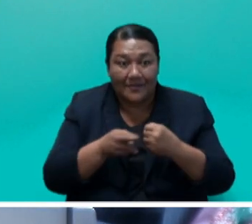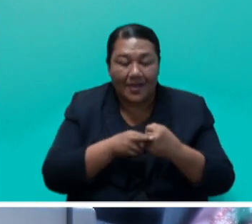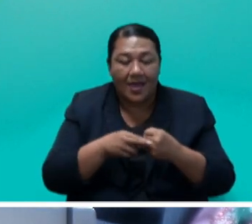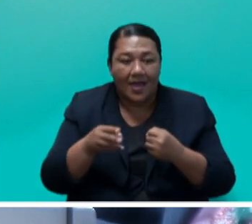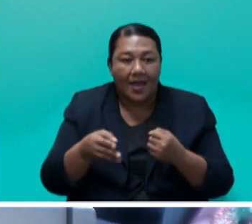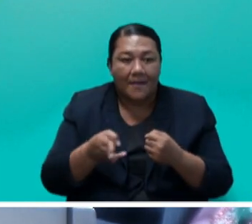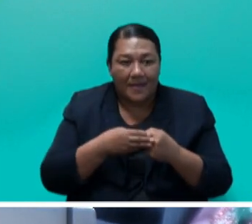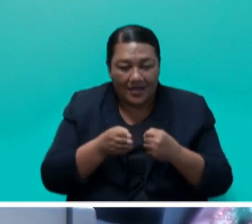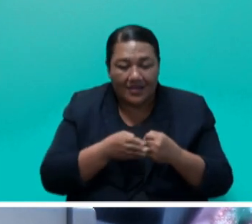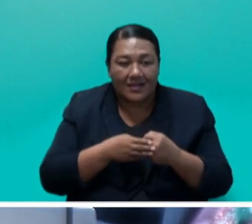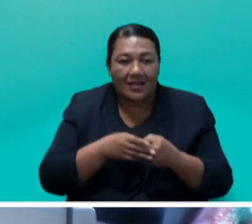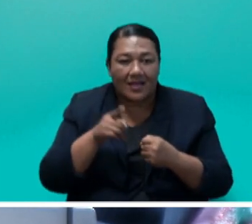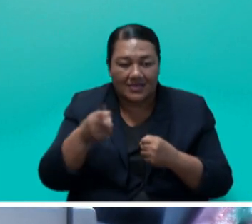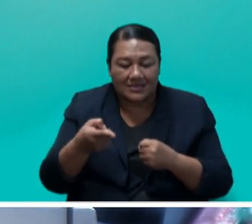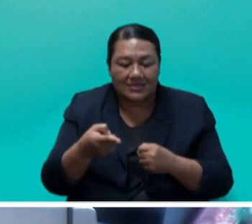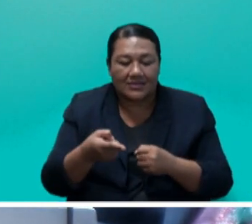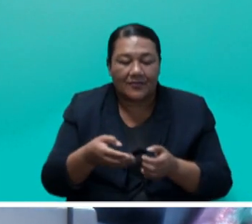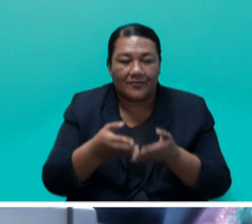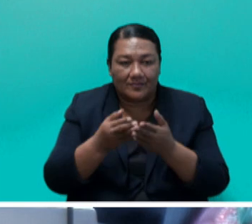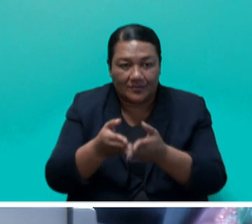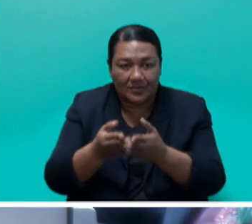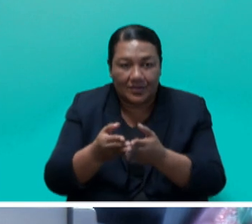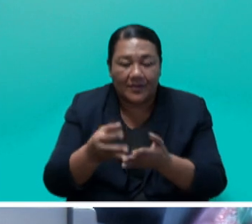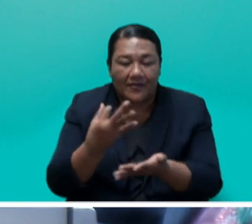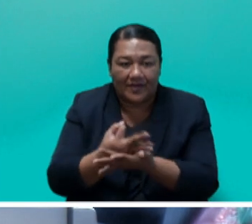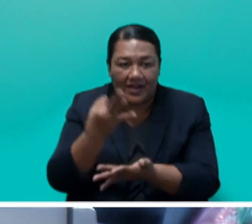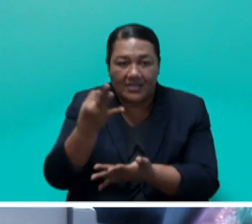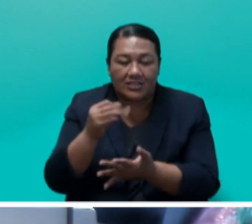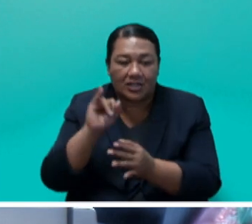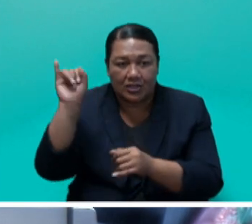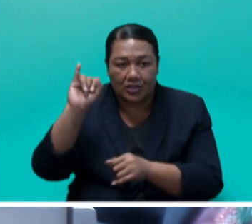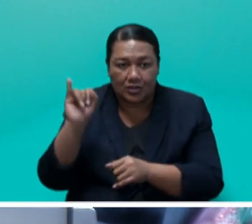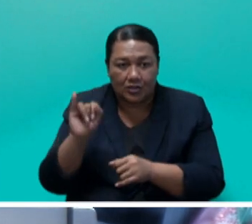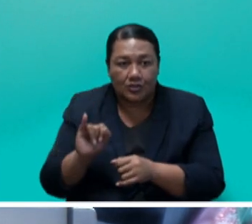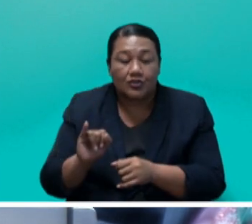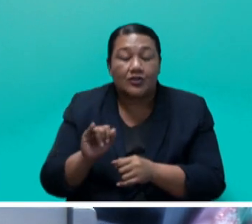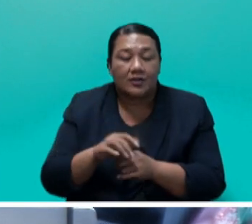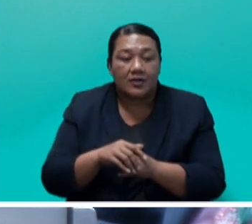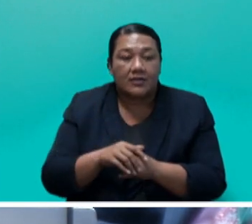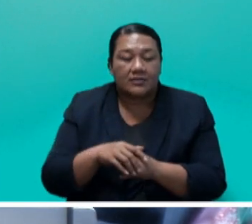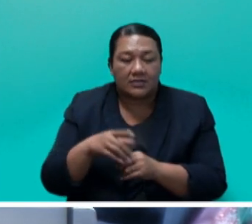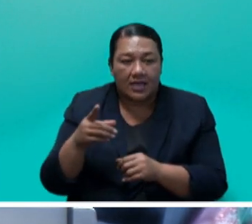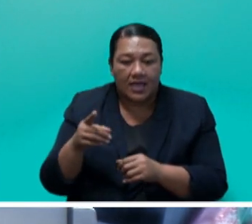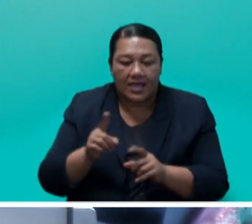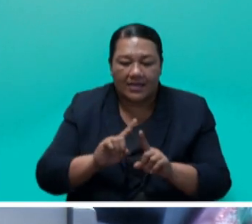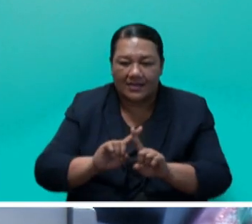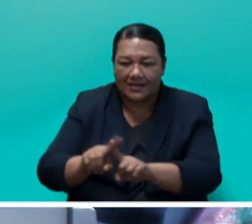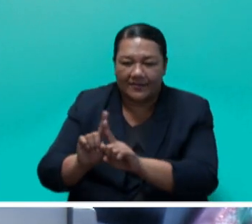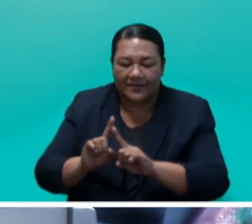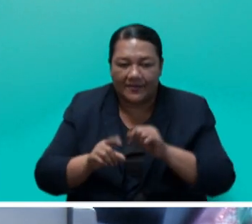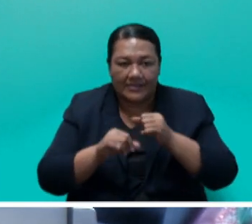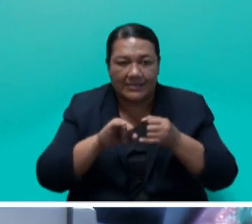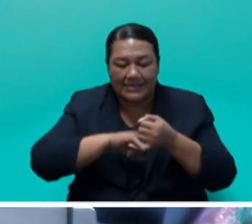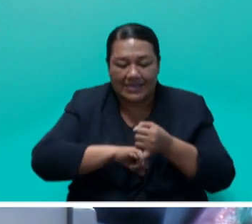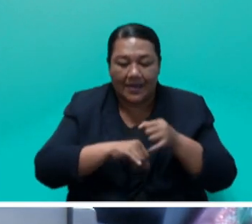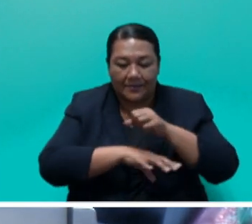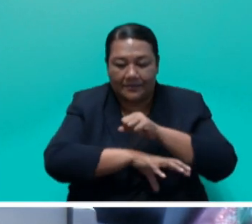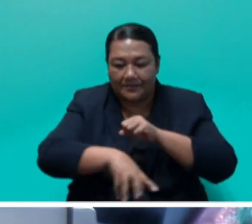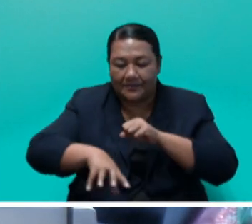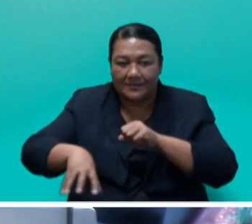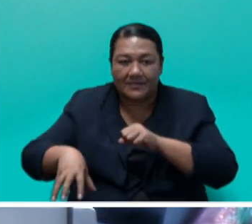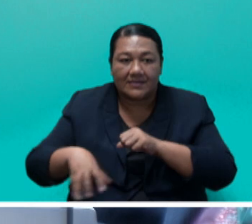Fiji. Given our position as a major transshipment hub, Fiji is best positioned for the PBSP countries